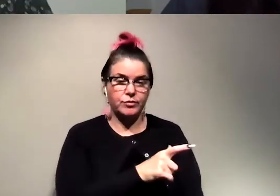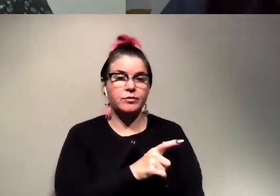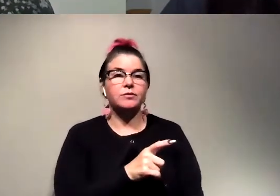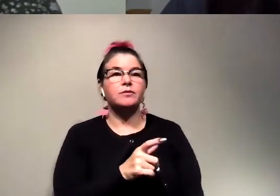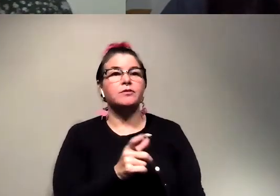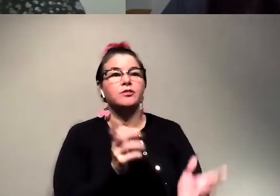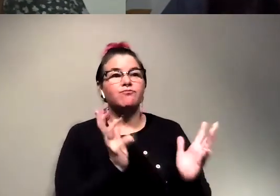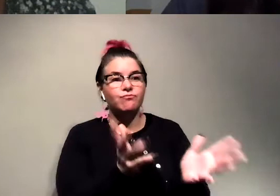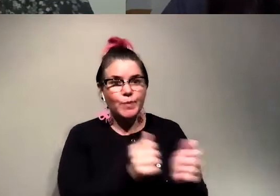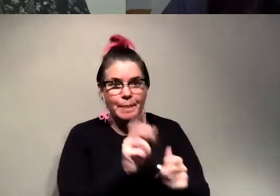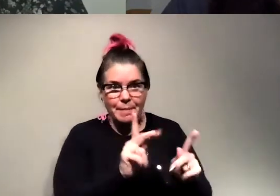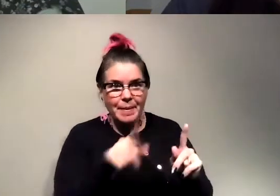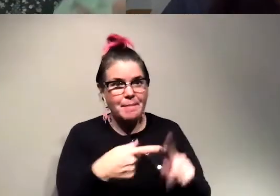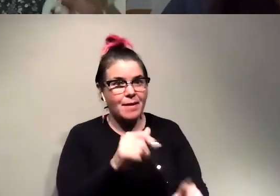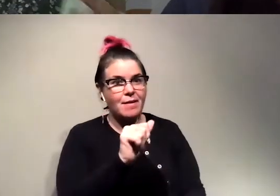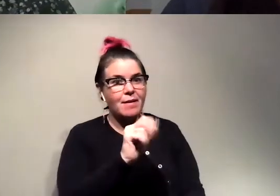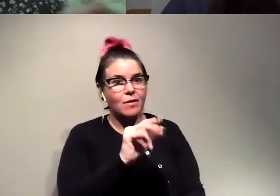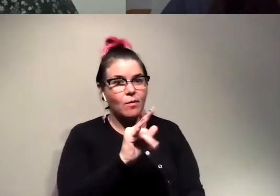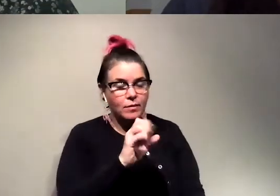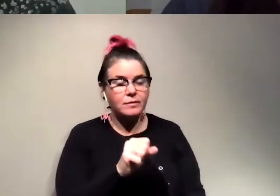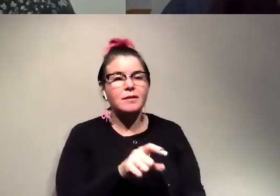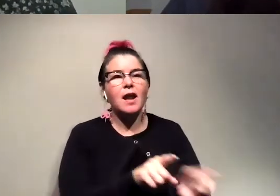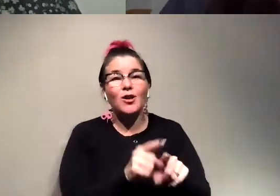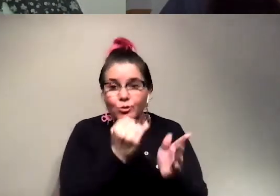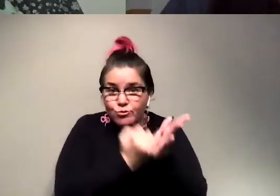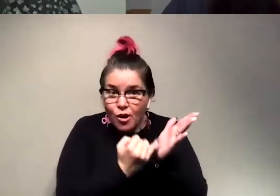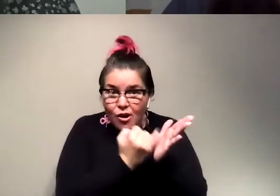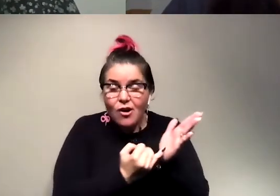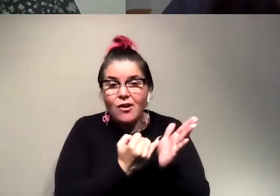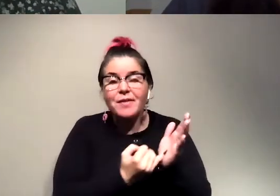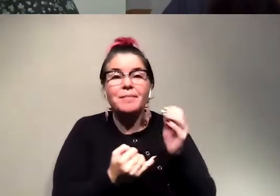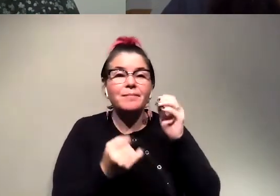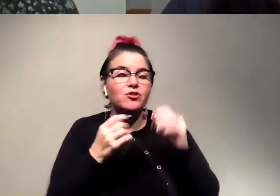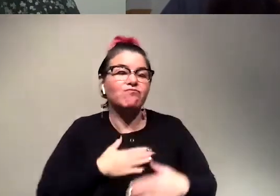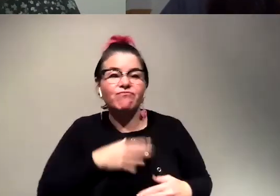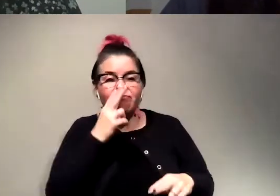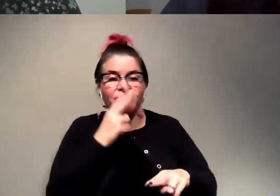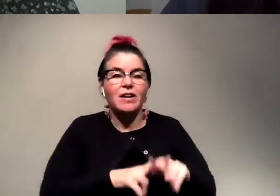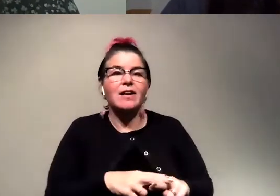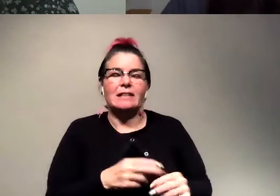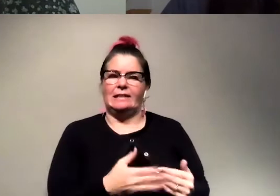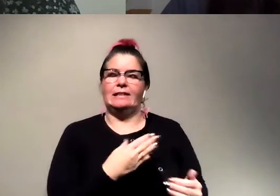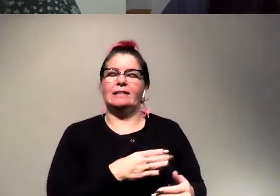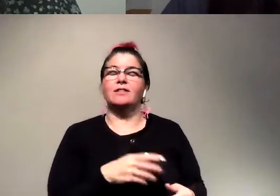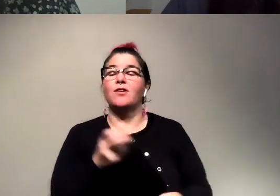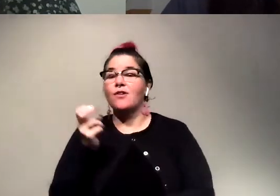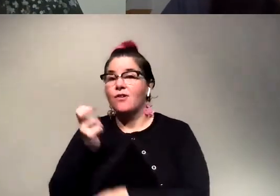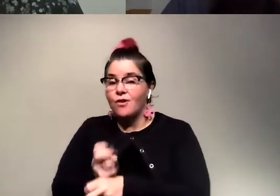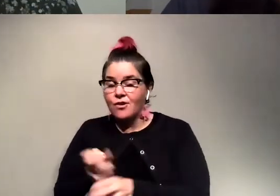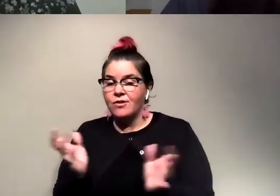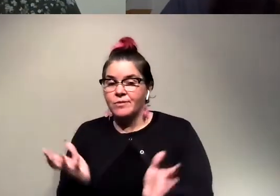about anoles. I also draw them for fun. Those are the easy parts. The hard parts